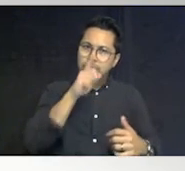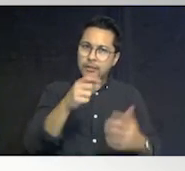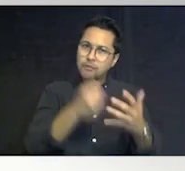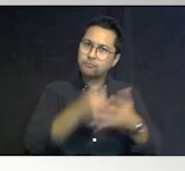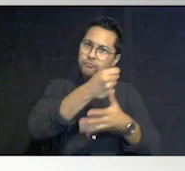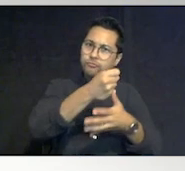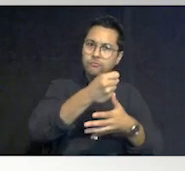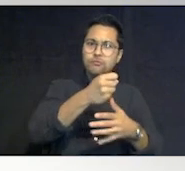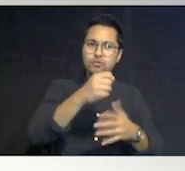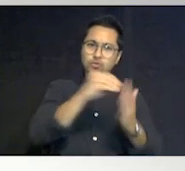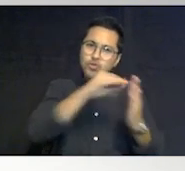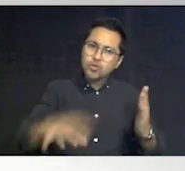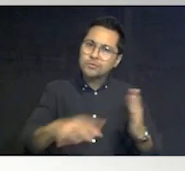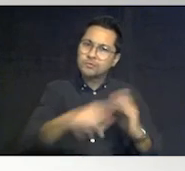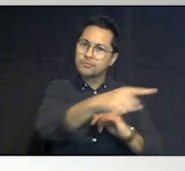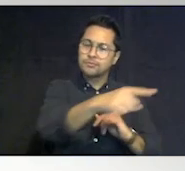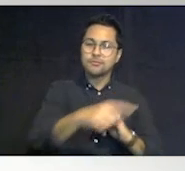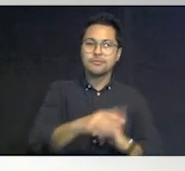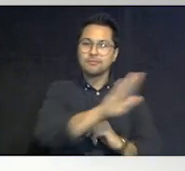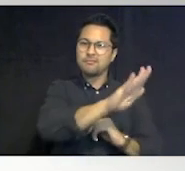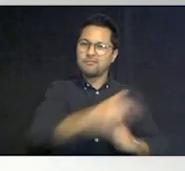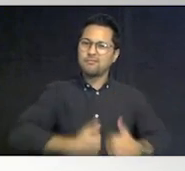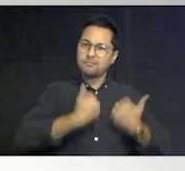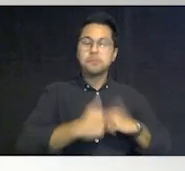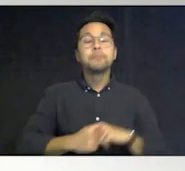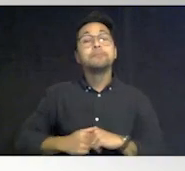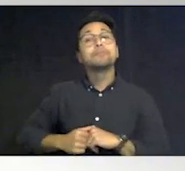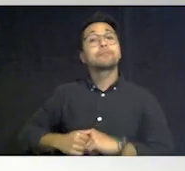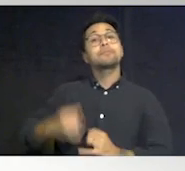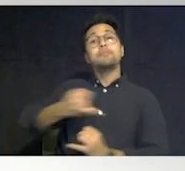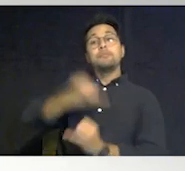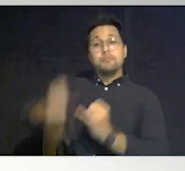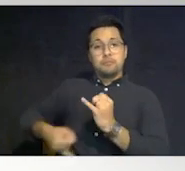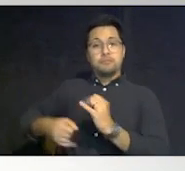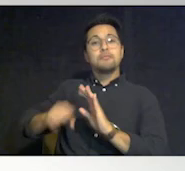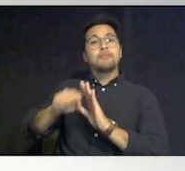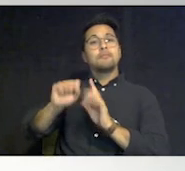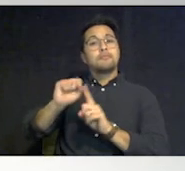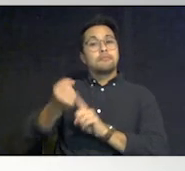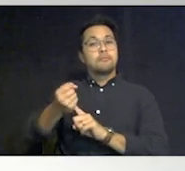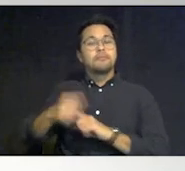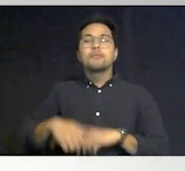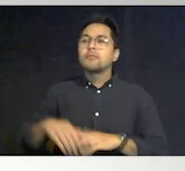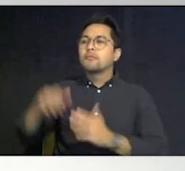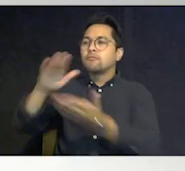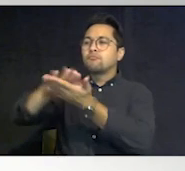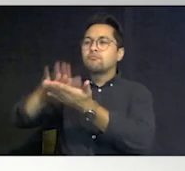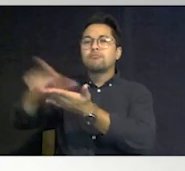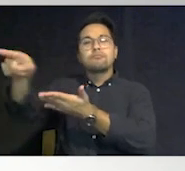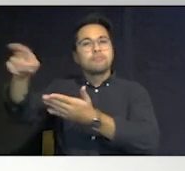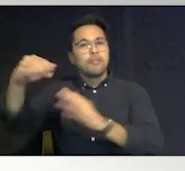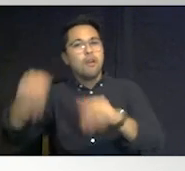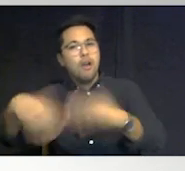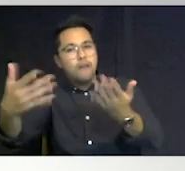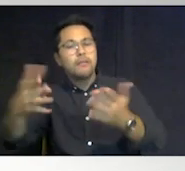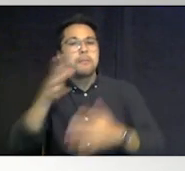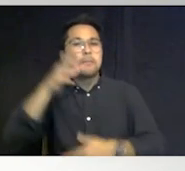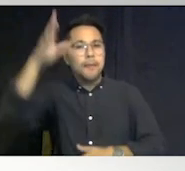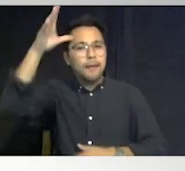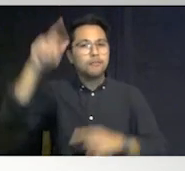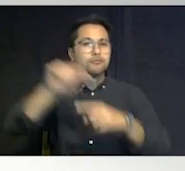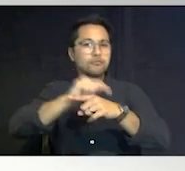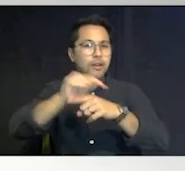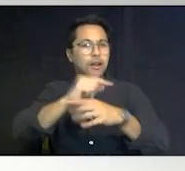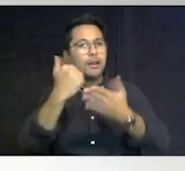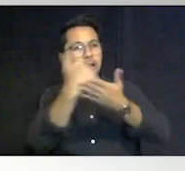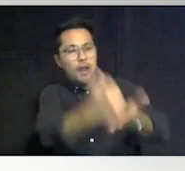that I have is the district is offering parent training to help families understand